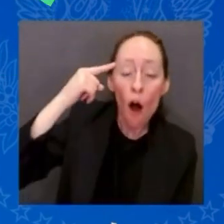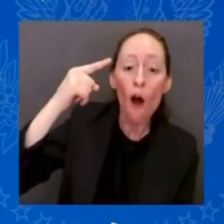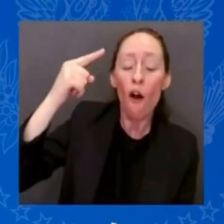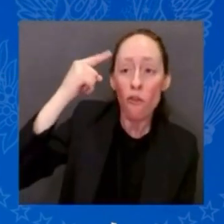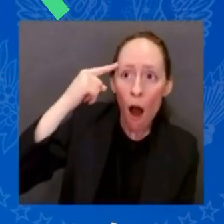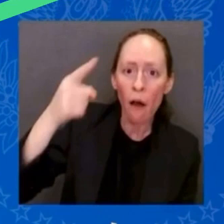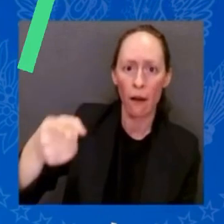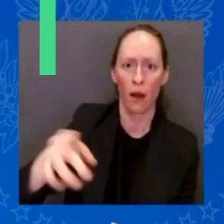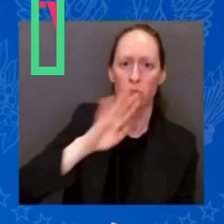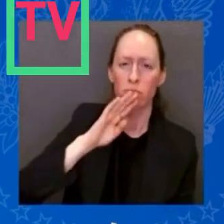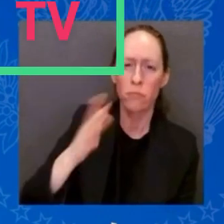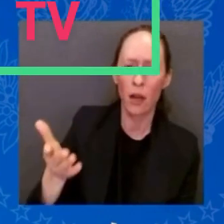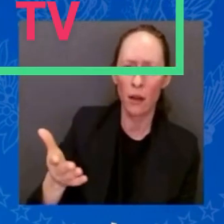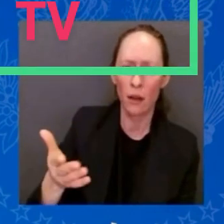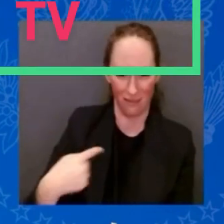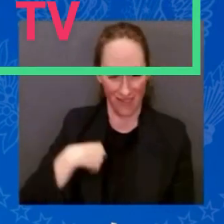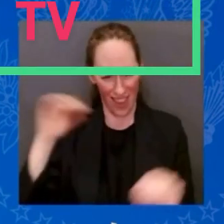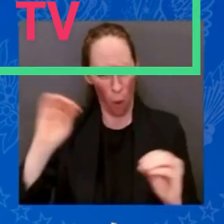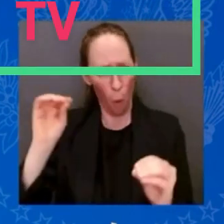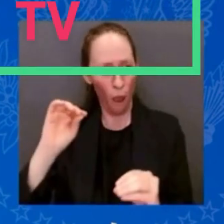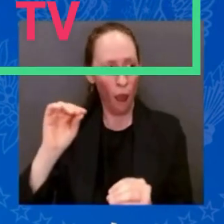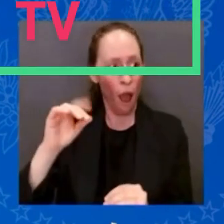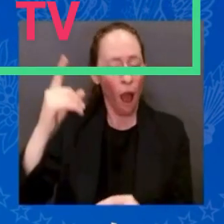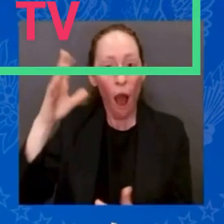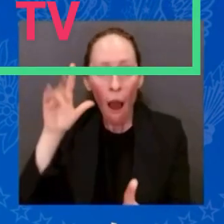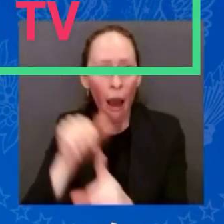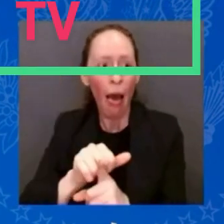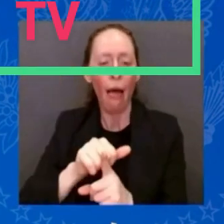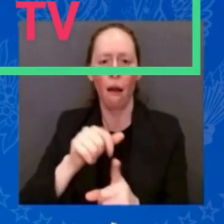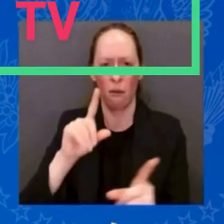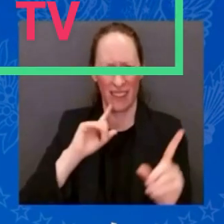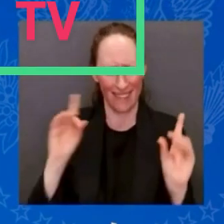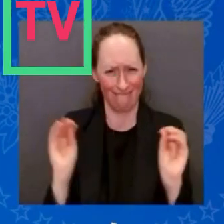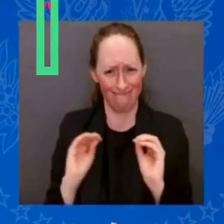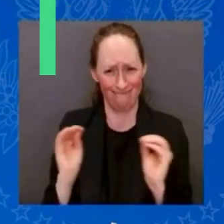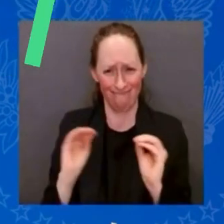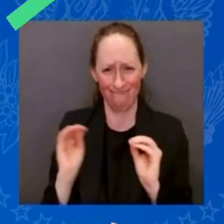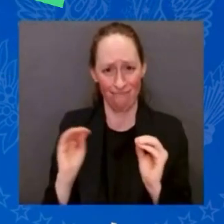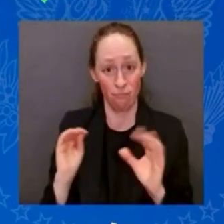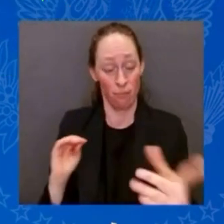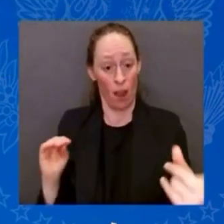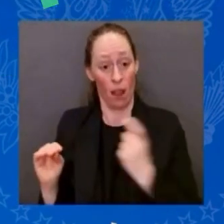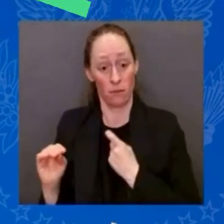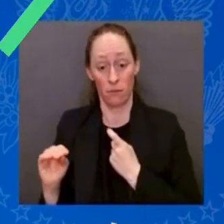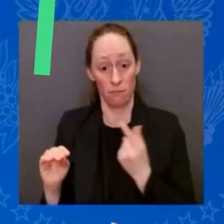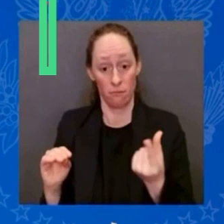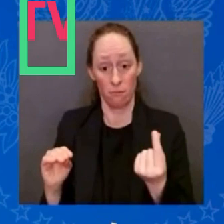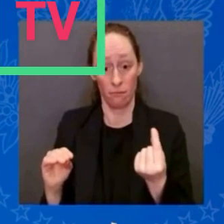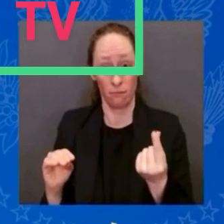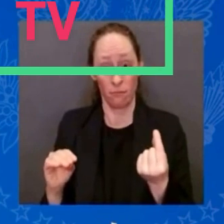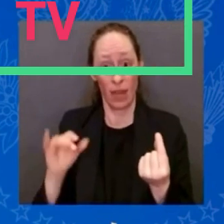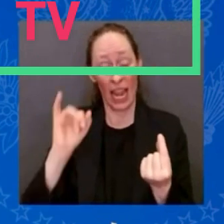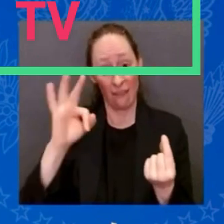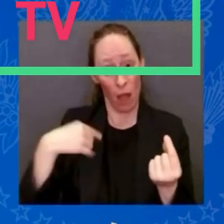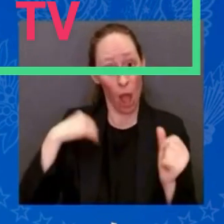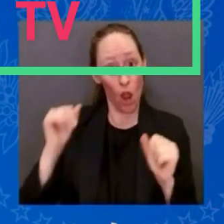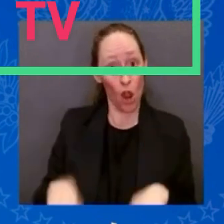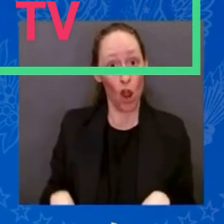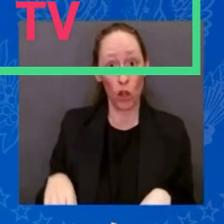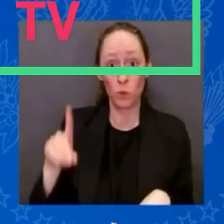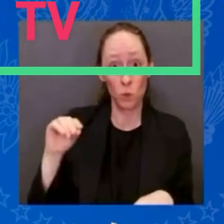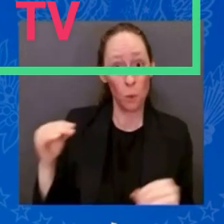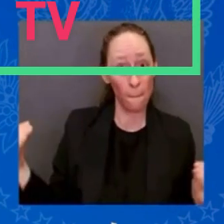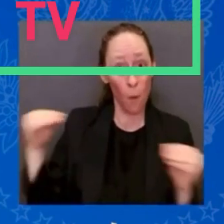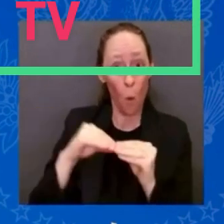any false hope. The question was whether or not I would do even more than was requested. What I did, I thought